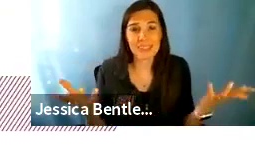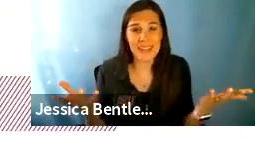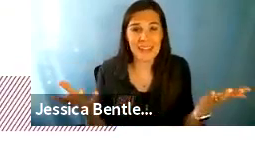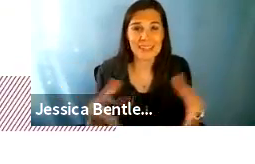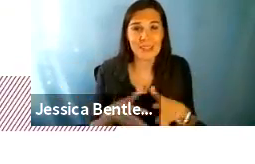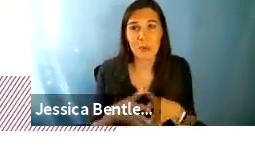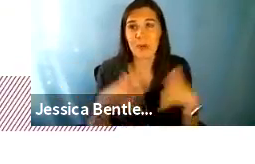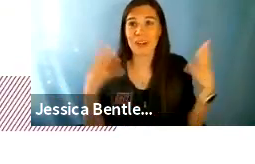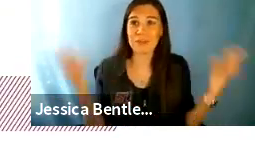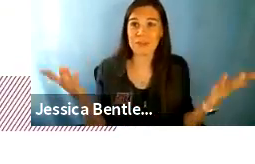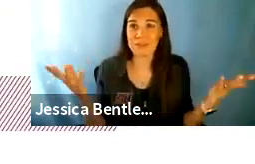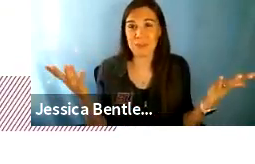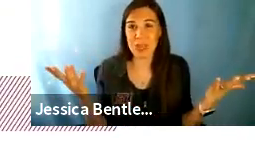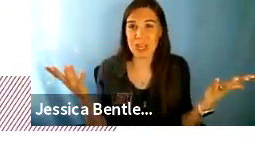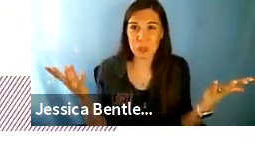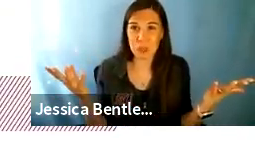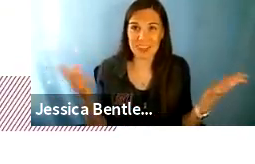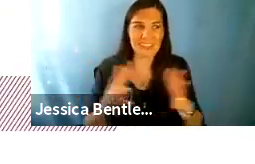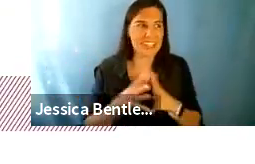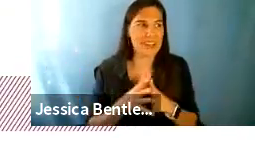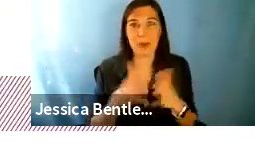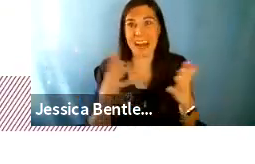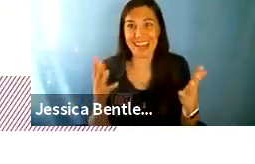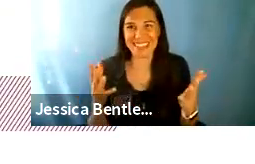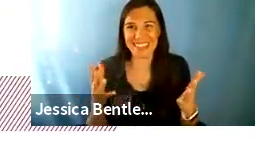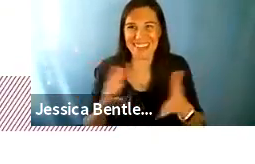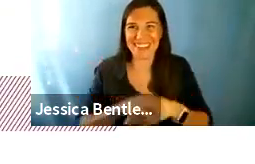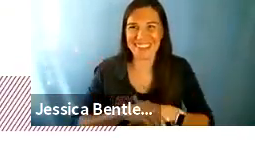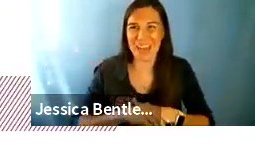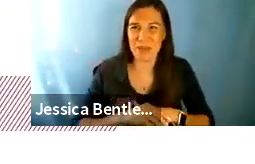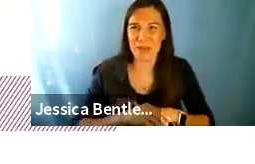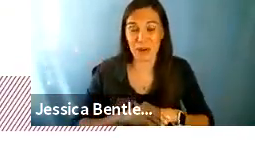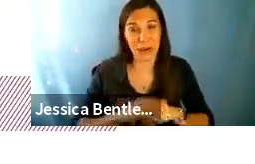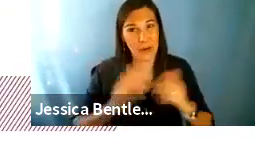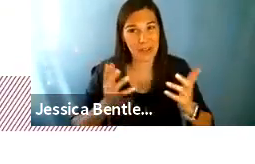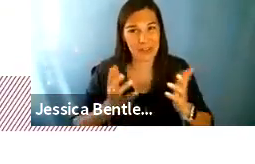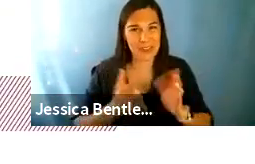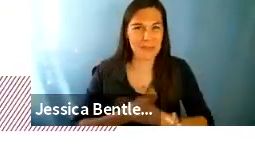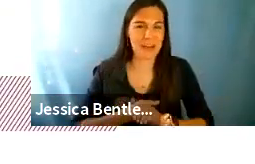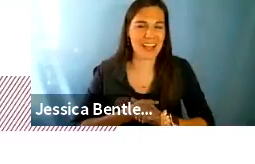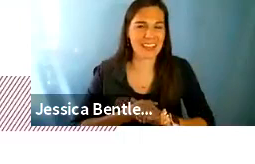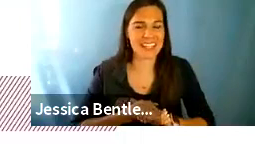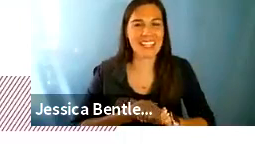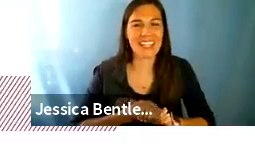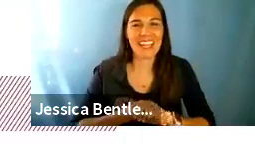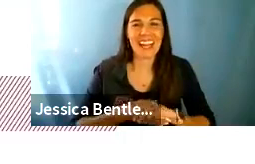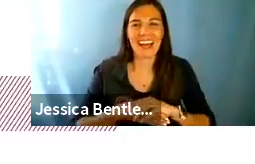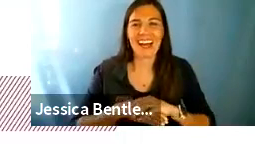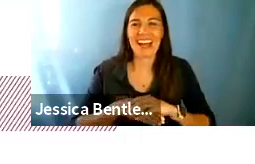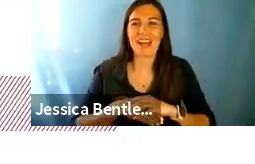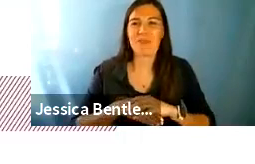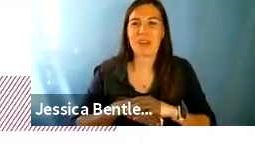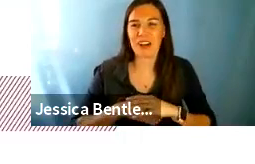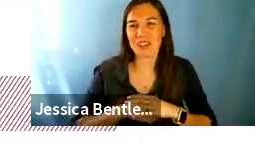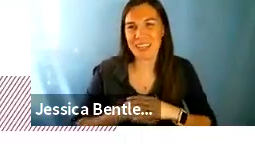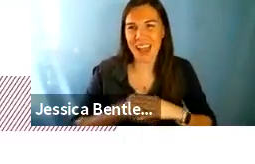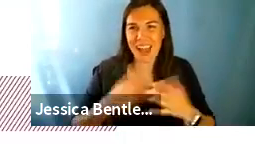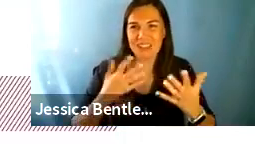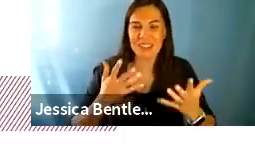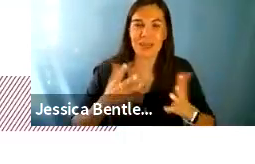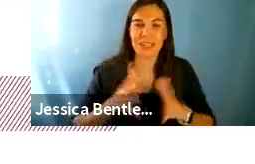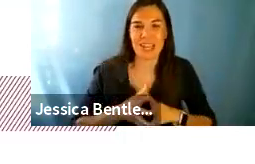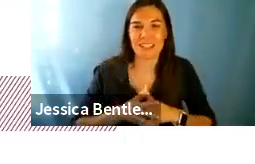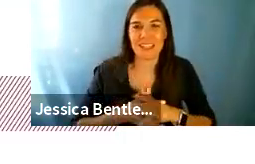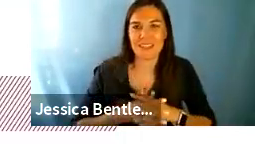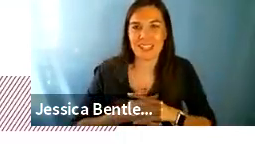or intense or interesting or hands-on type of work, or all of the above, I think. And we also then